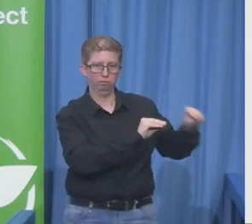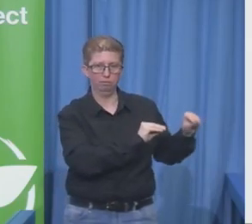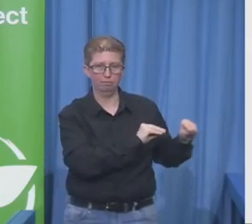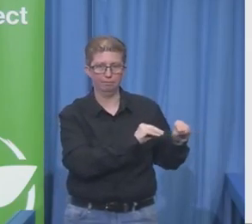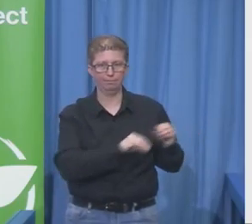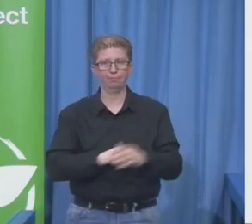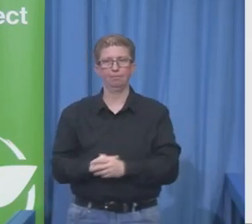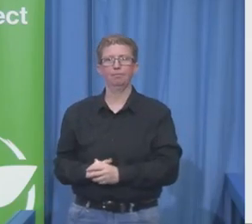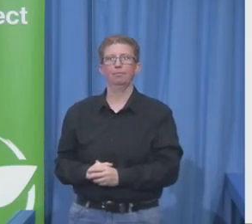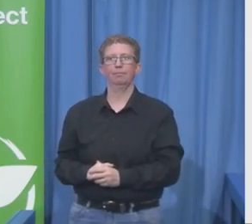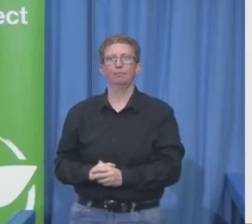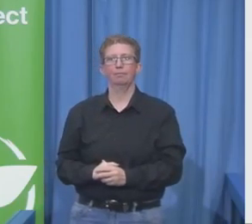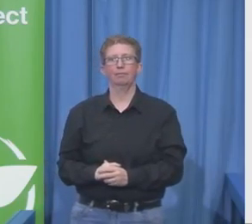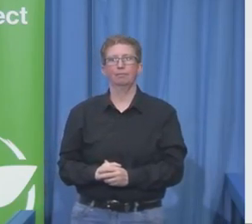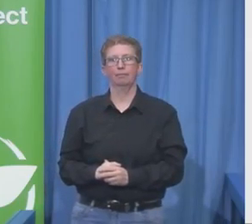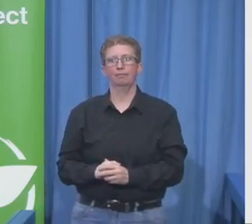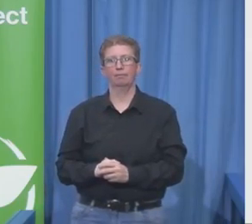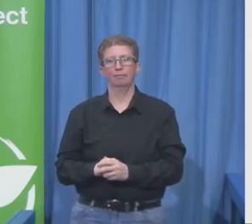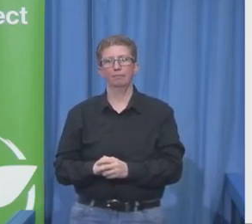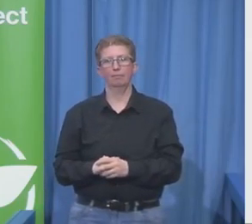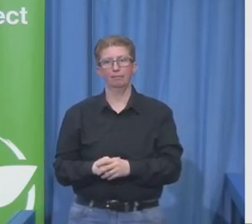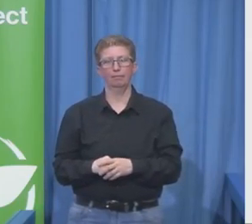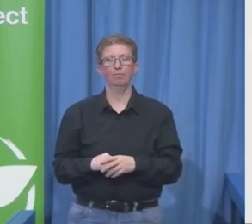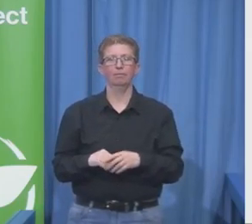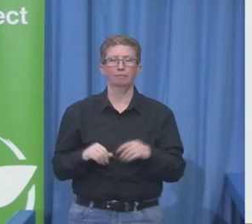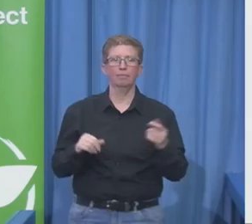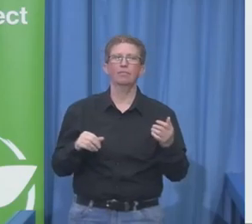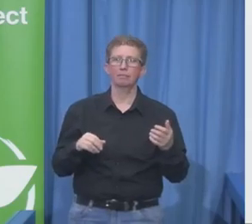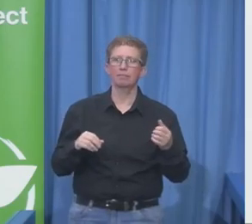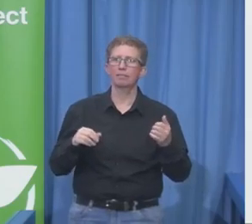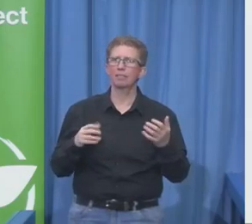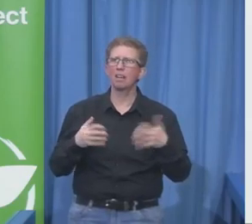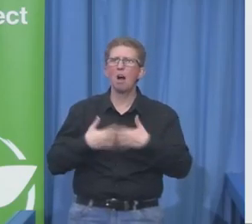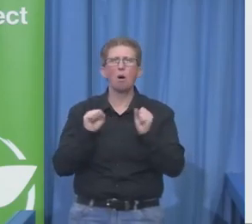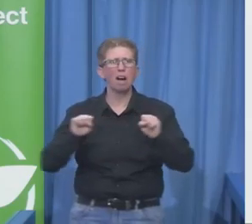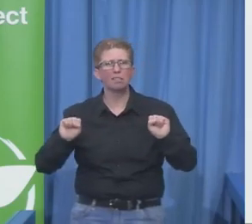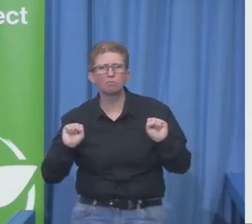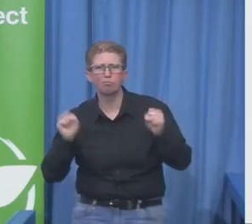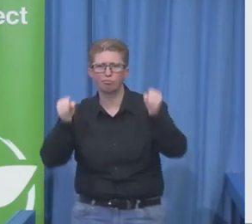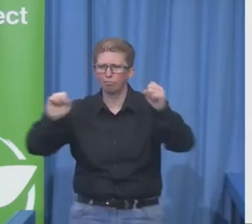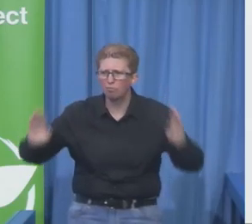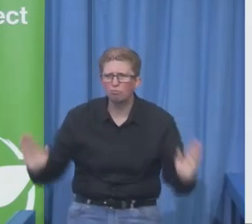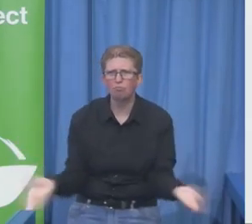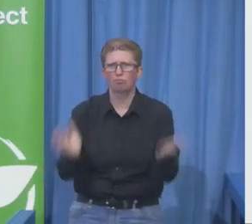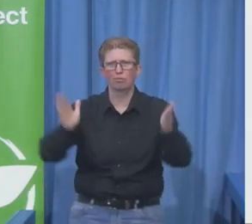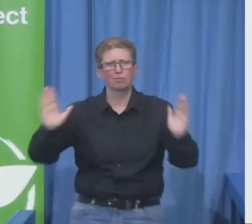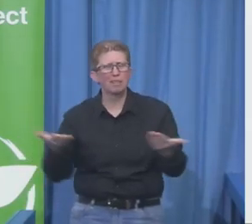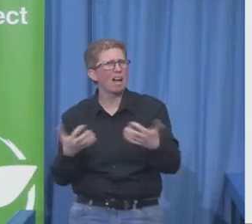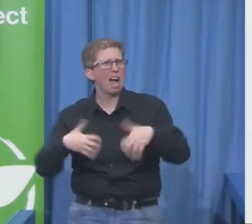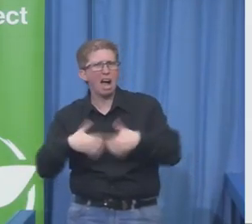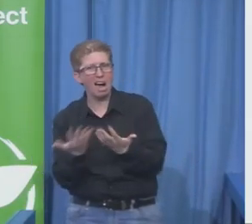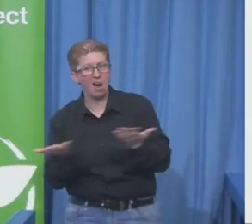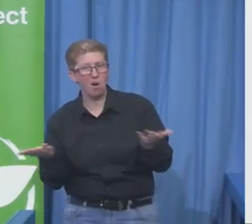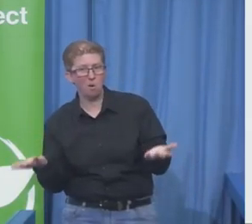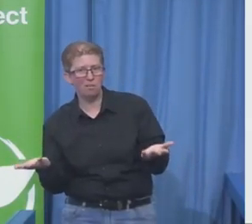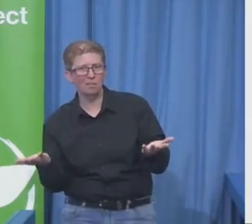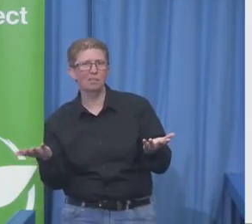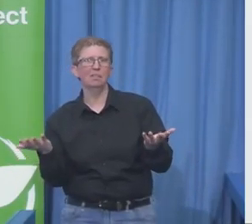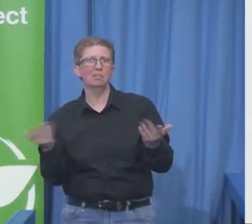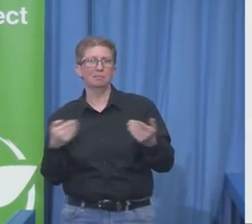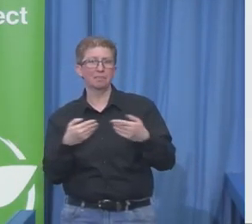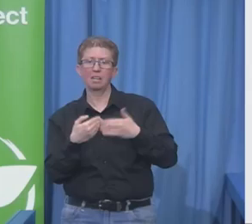into our workforce, how do we continue to engage with them on an ongoing basis? How do we offer